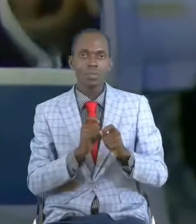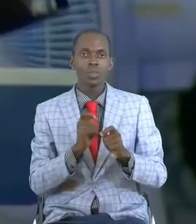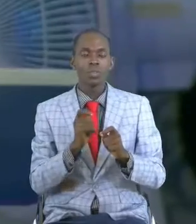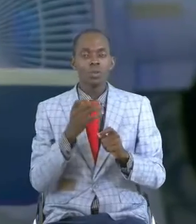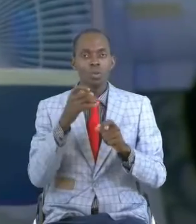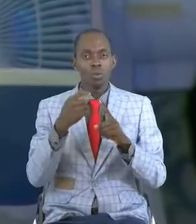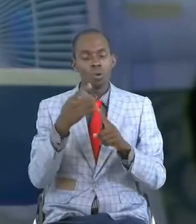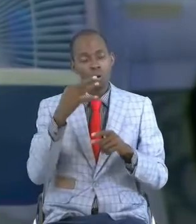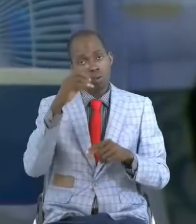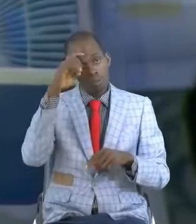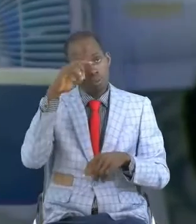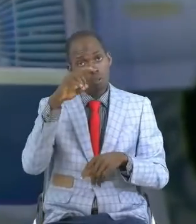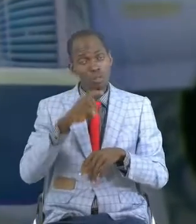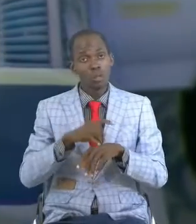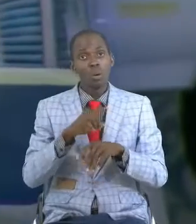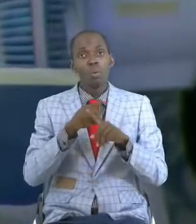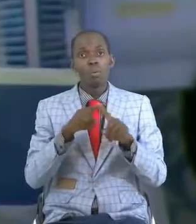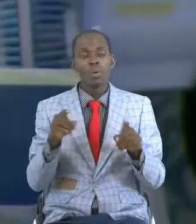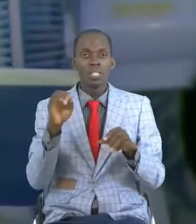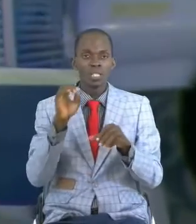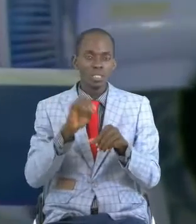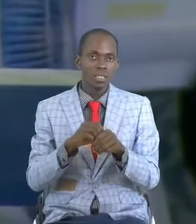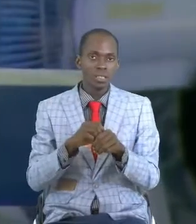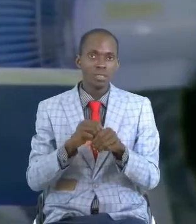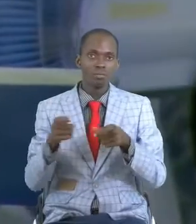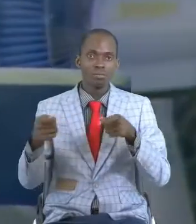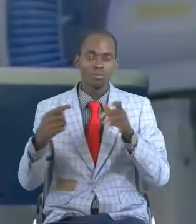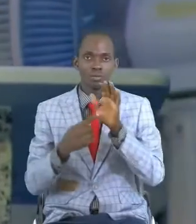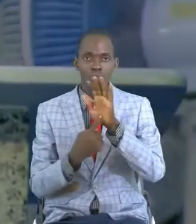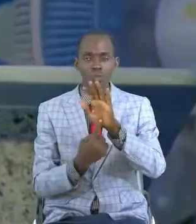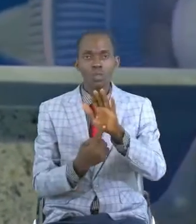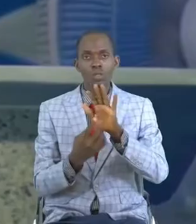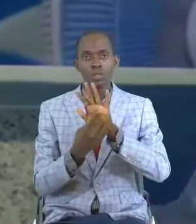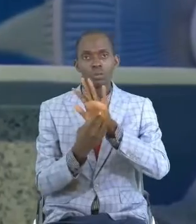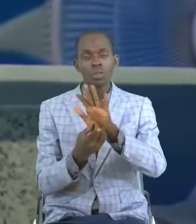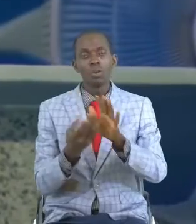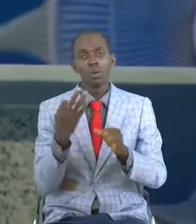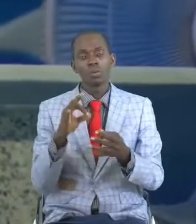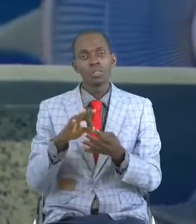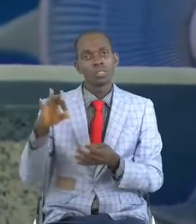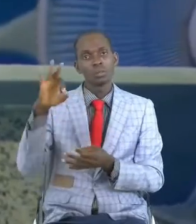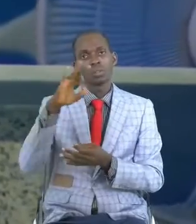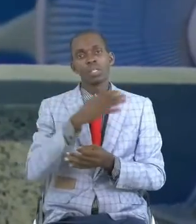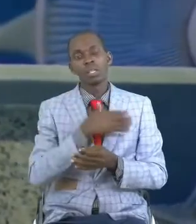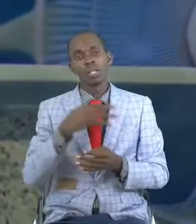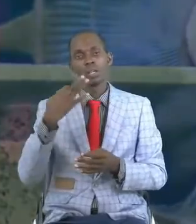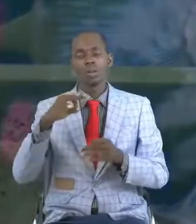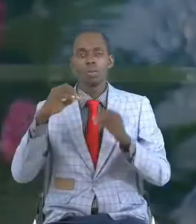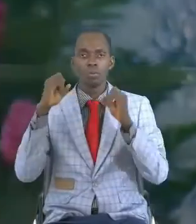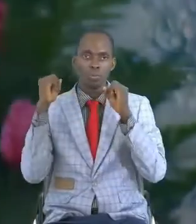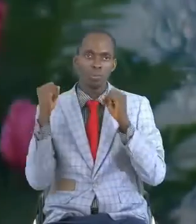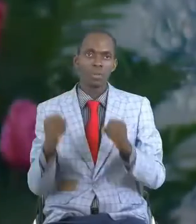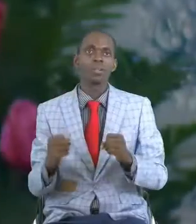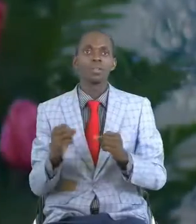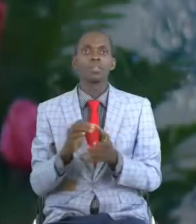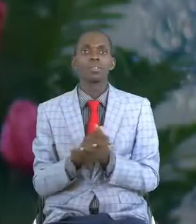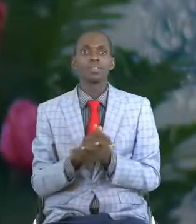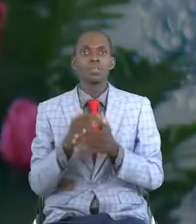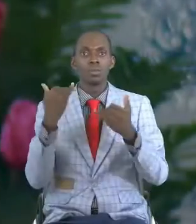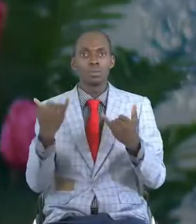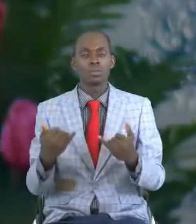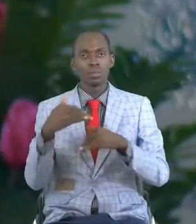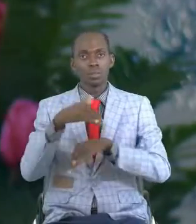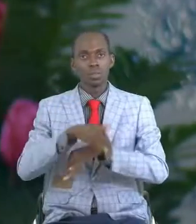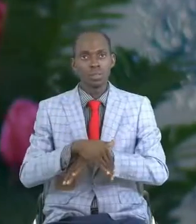but in demonstration of the Spirit and of power. Tonight, you